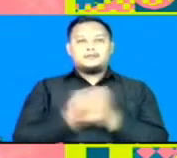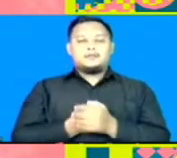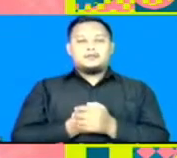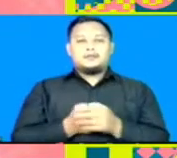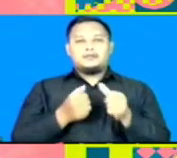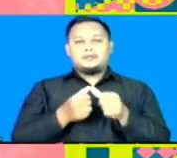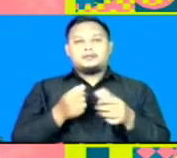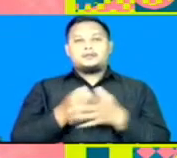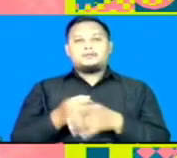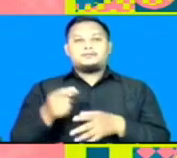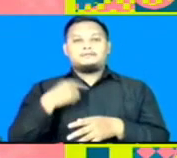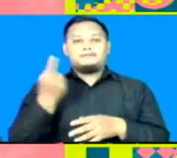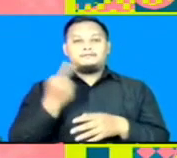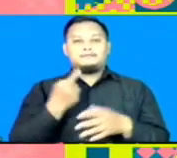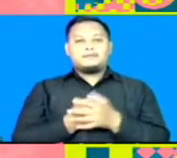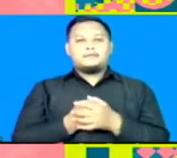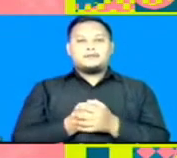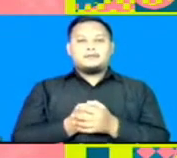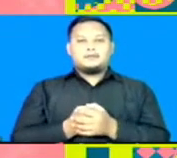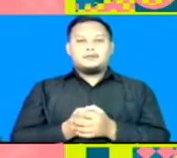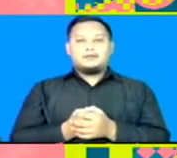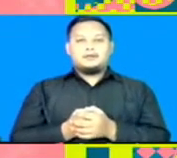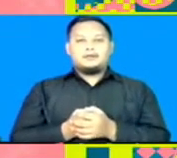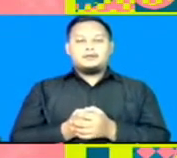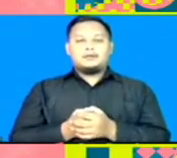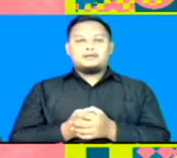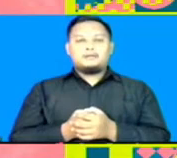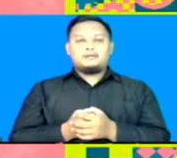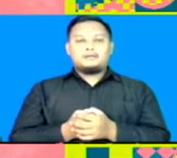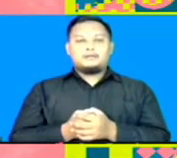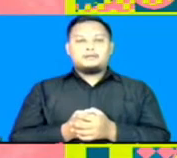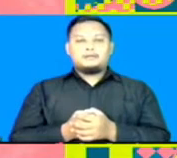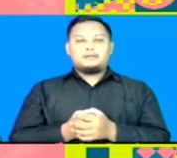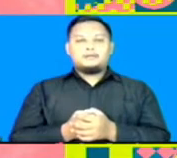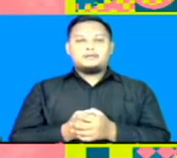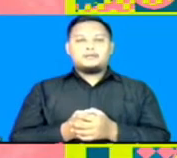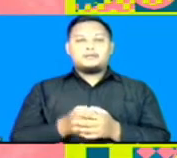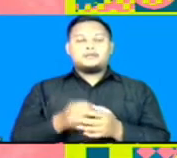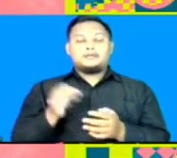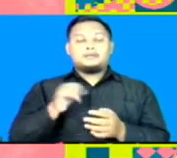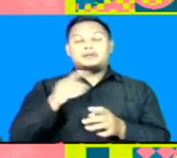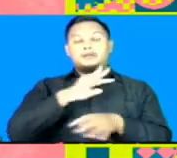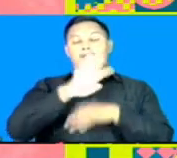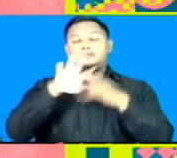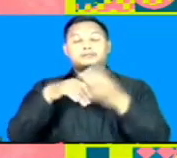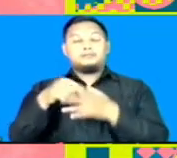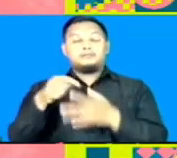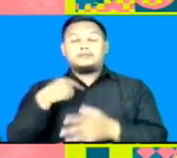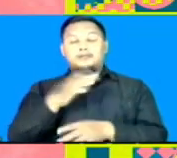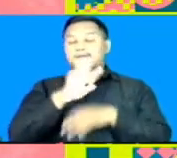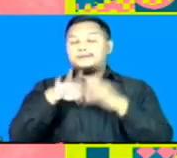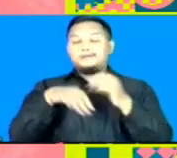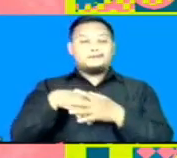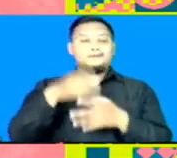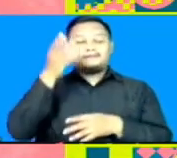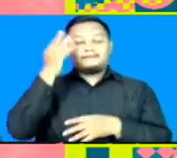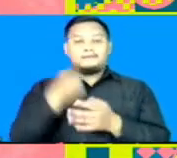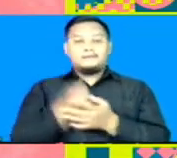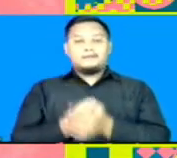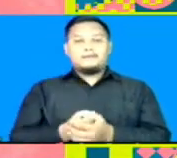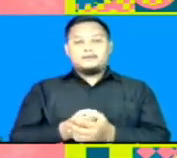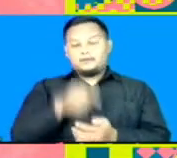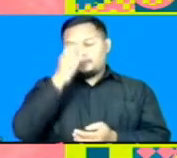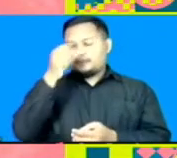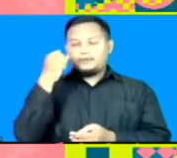the V20 framework. As you all know that over the past 2 years, the